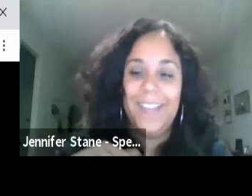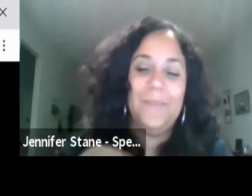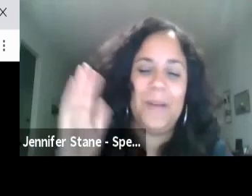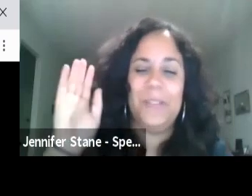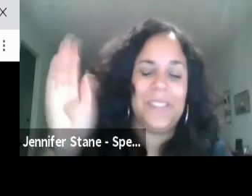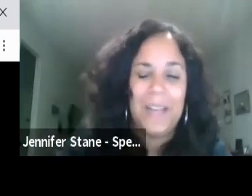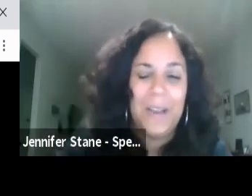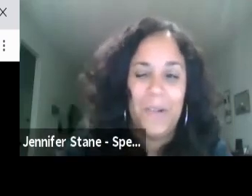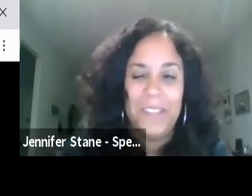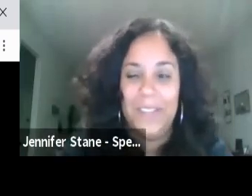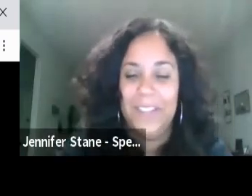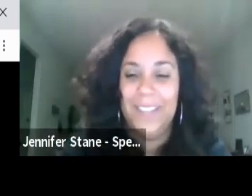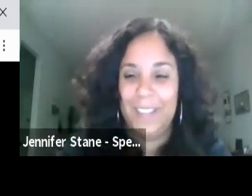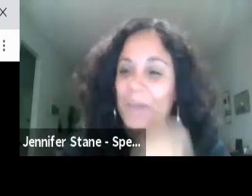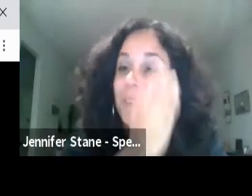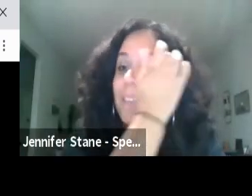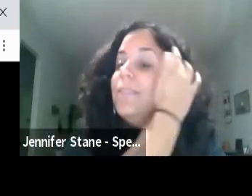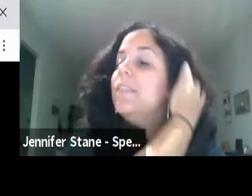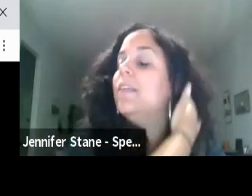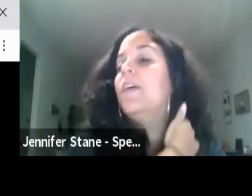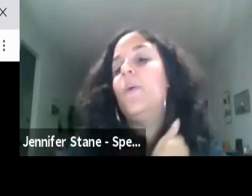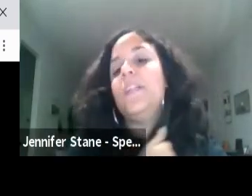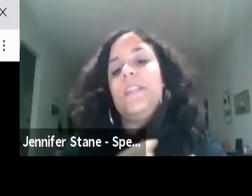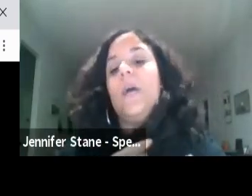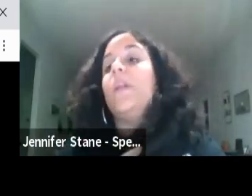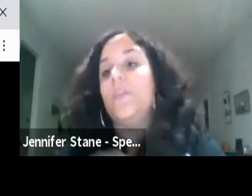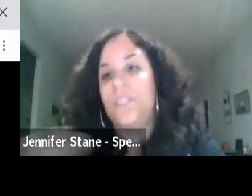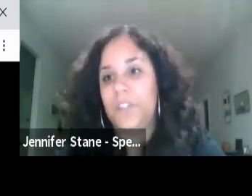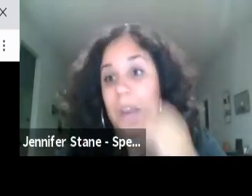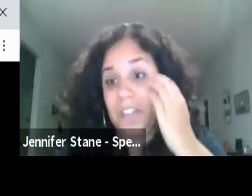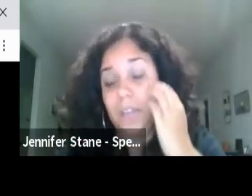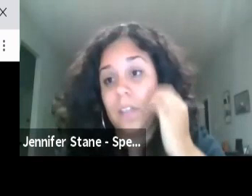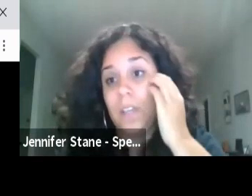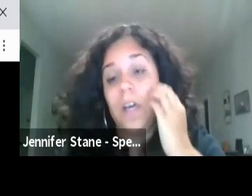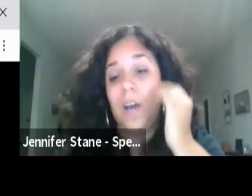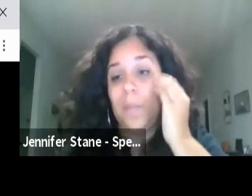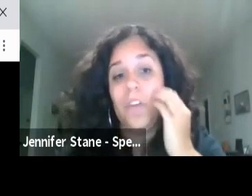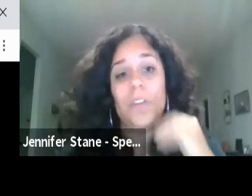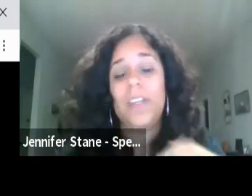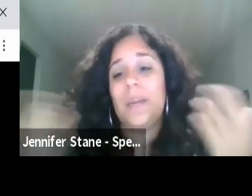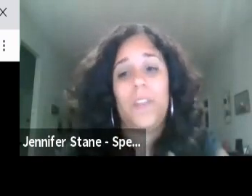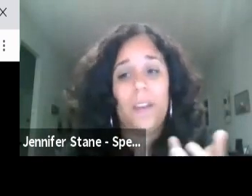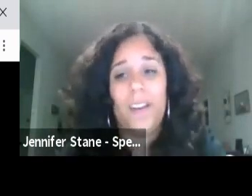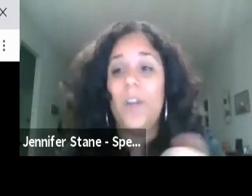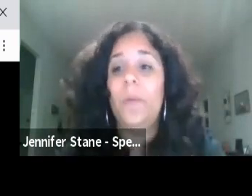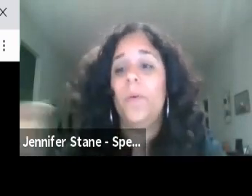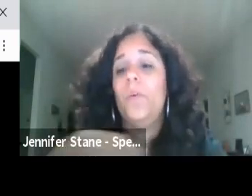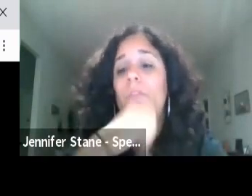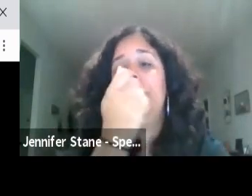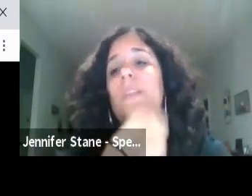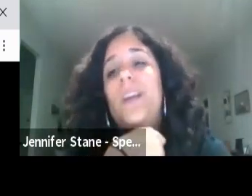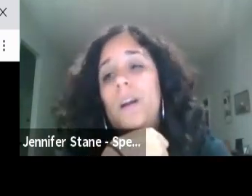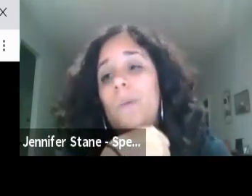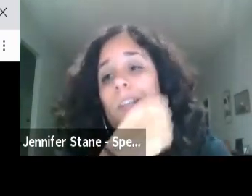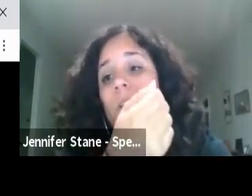not. Better just let it go until next go around. Well, it's not one of those situations. You can do it anytime you think of it. I know people who